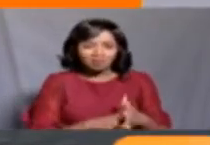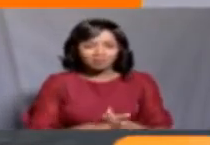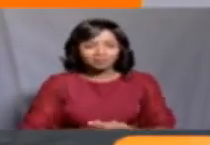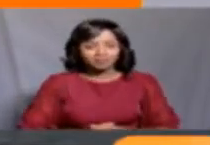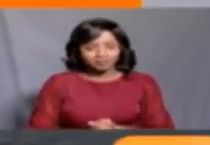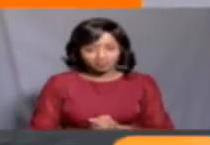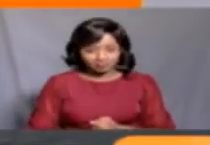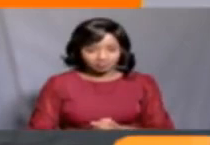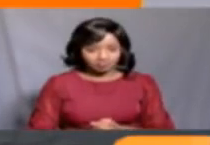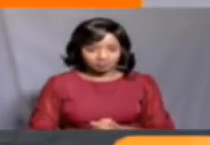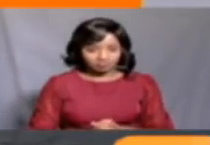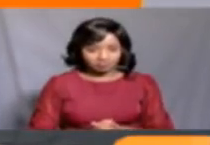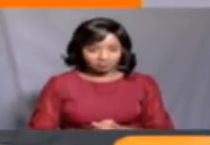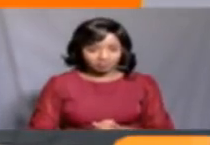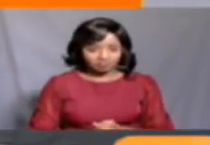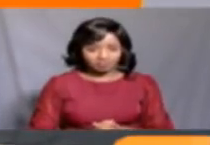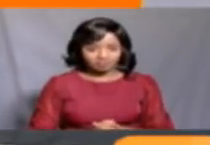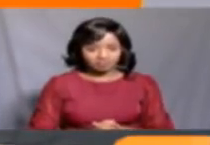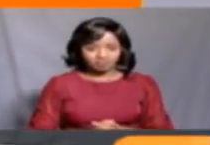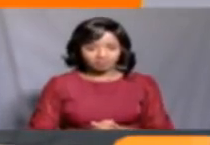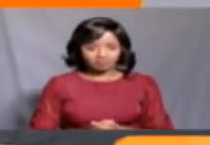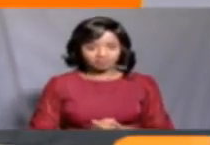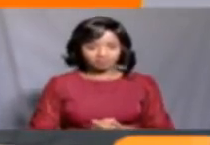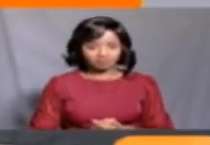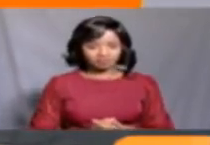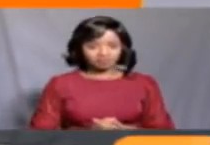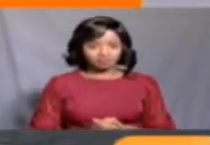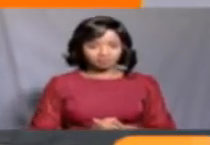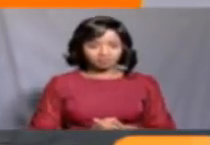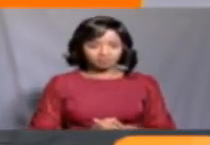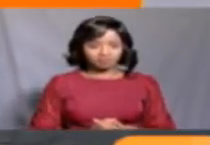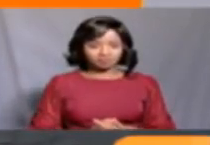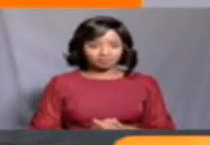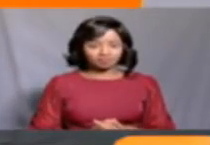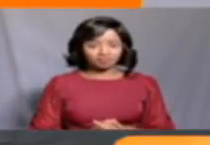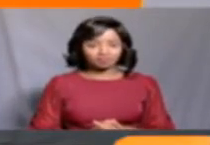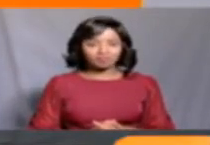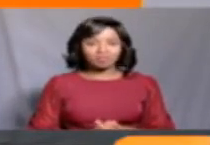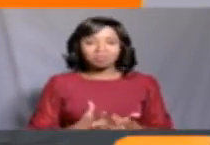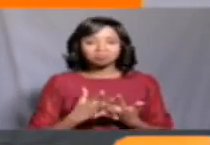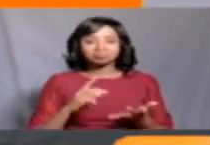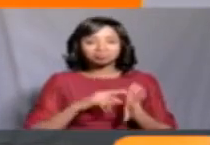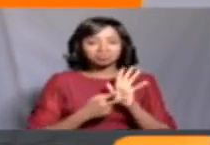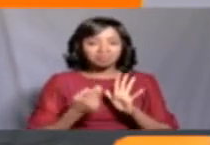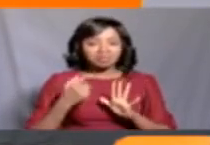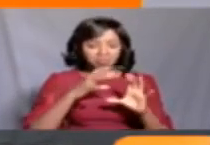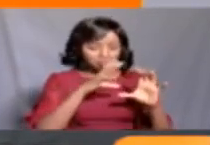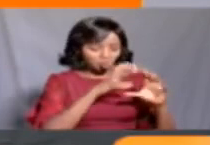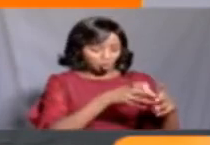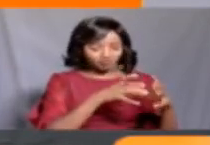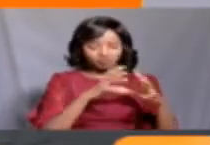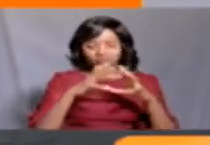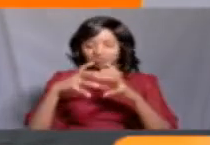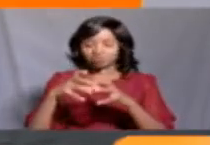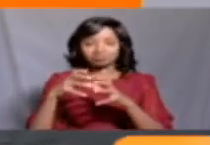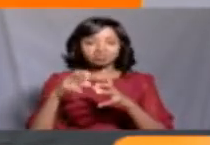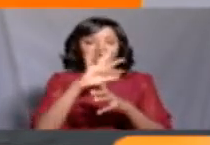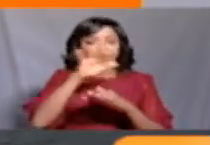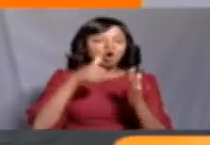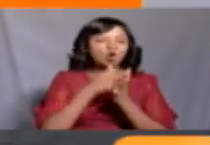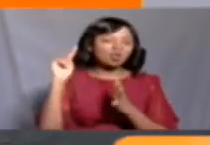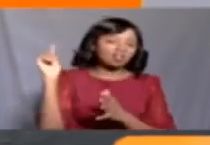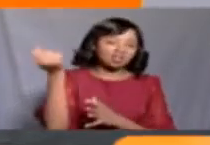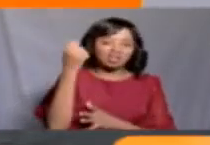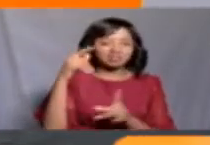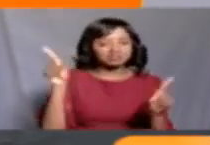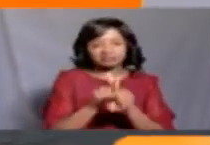the first part of the question is not really one that we can validate with any form of research. Mm. So community, I want to say Kenyans are all Kenyans. Yeah.